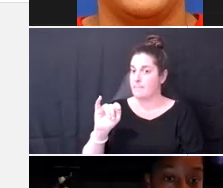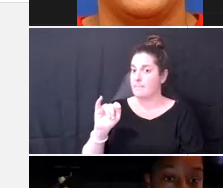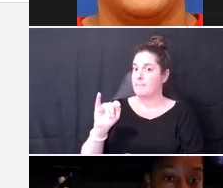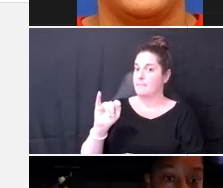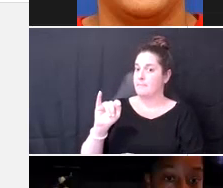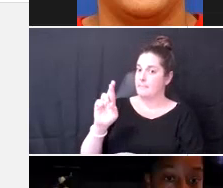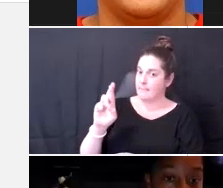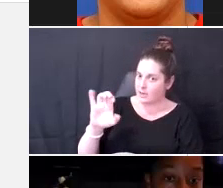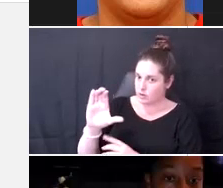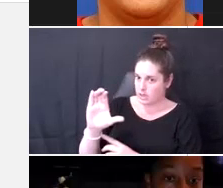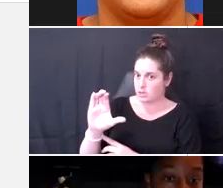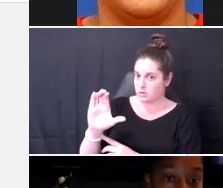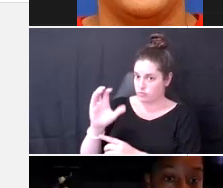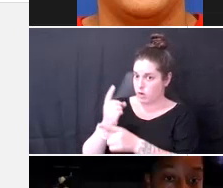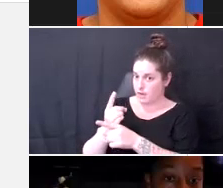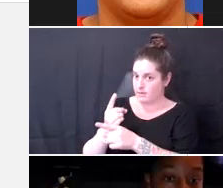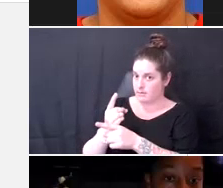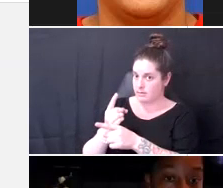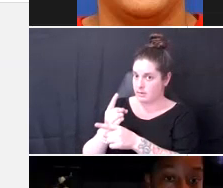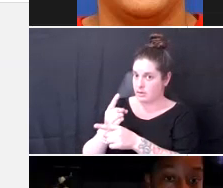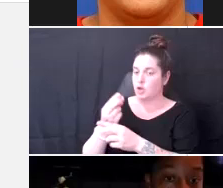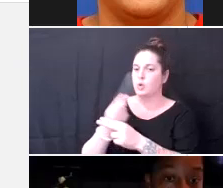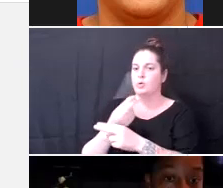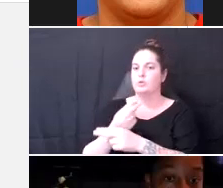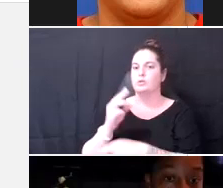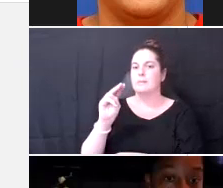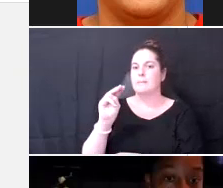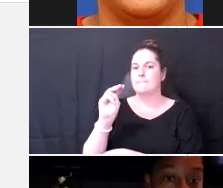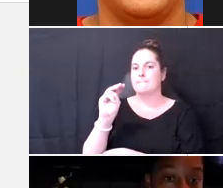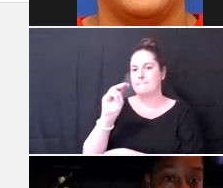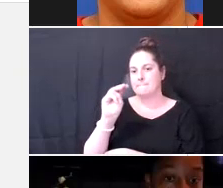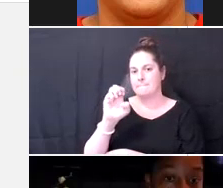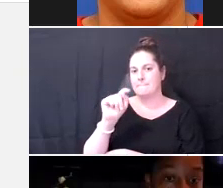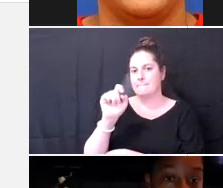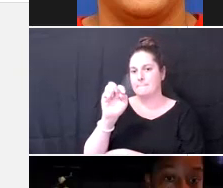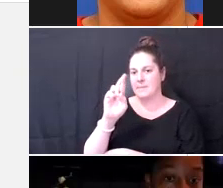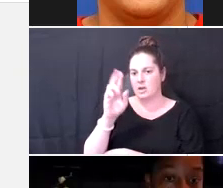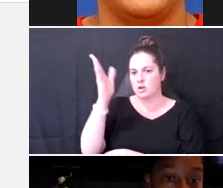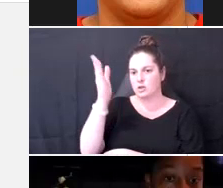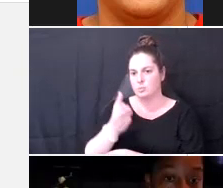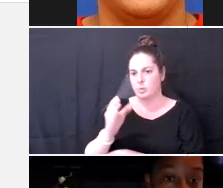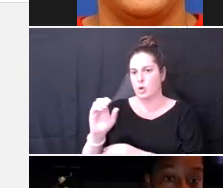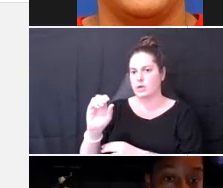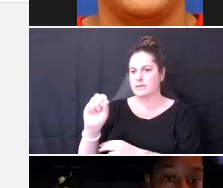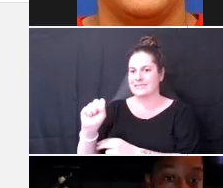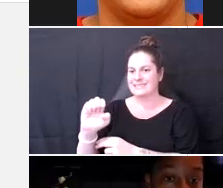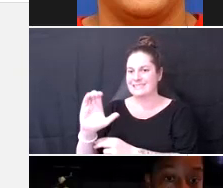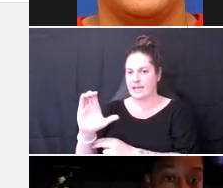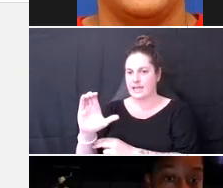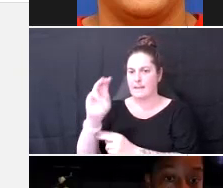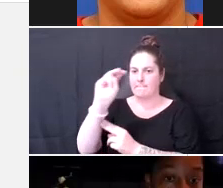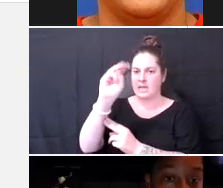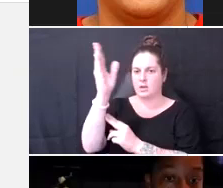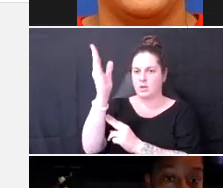units, the unit is meters per second, and we abbreviate that M for meters